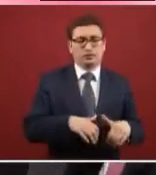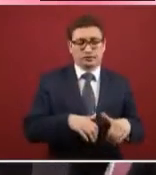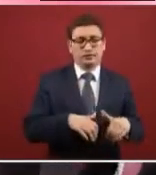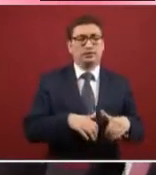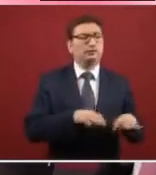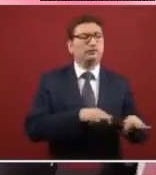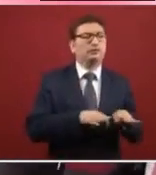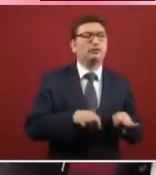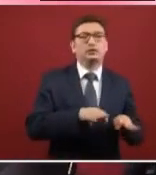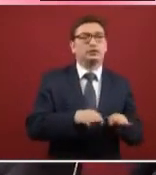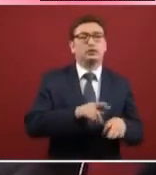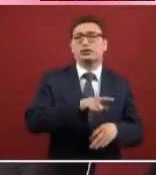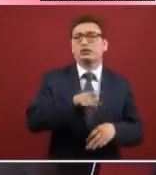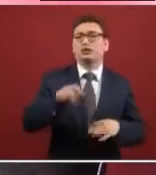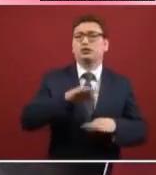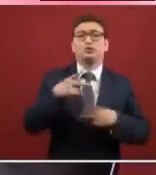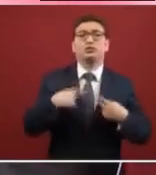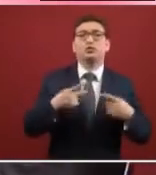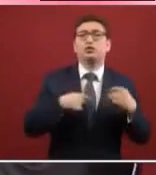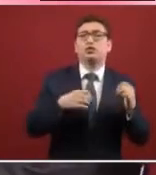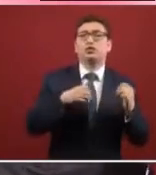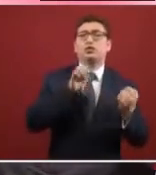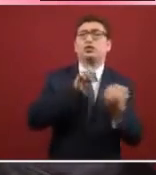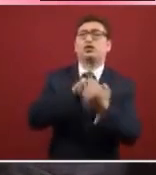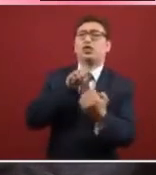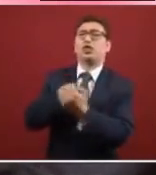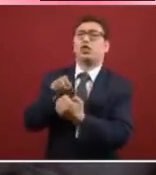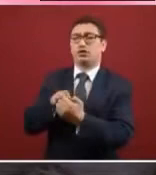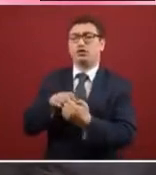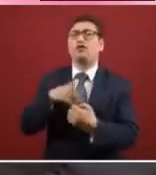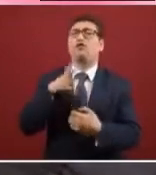Deceive the people and tell them there was going to be a change. Y